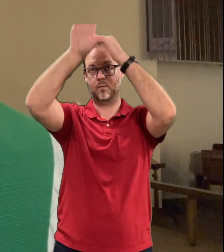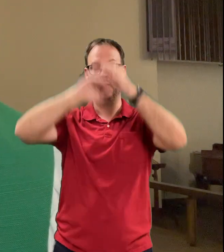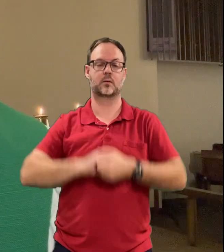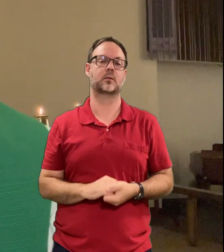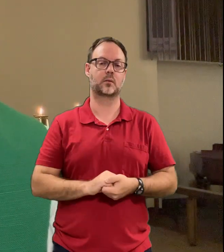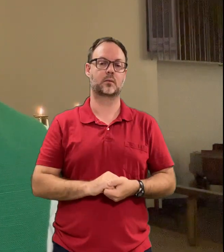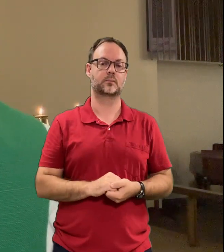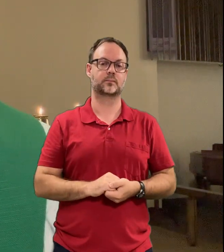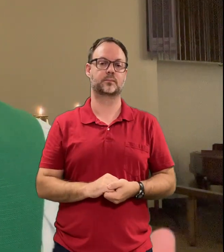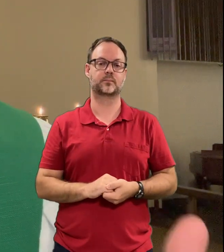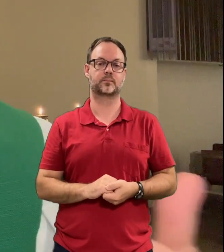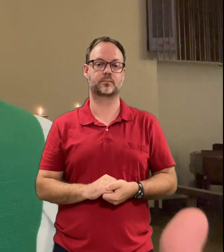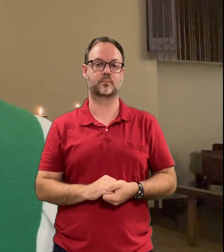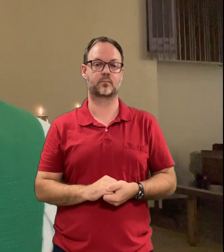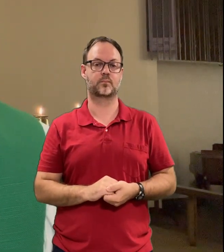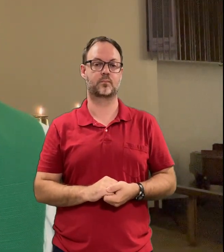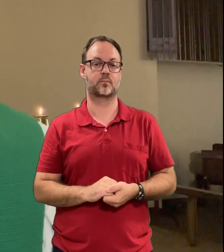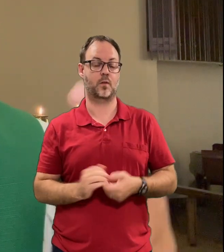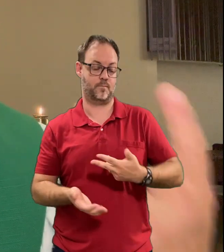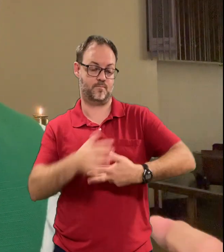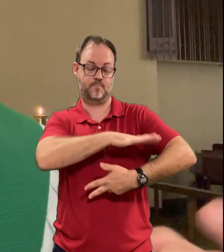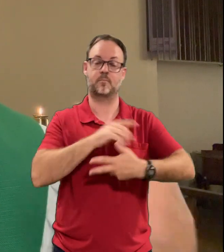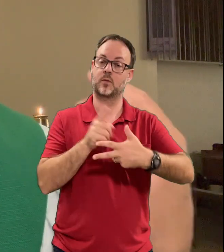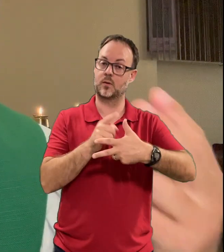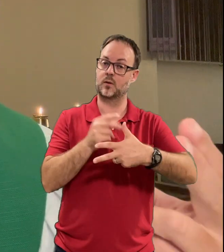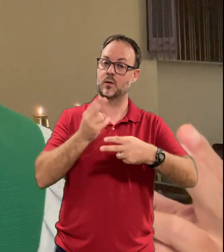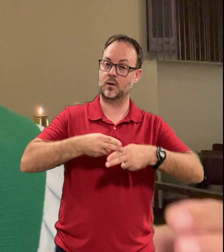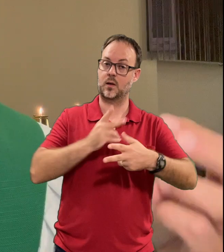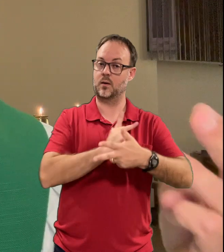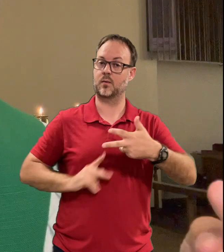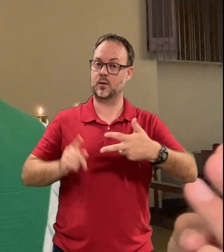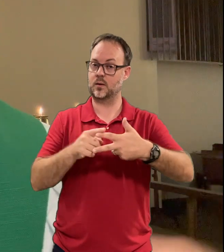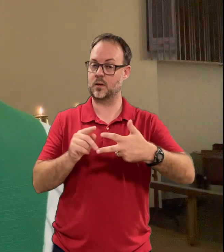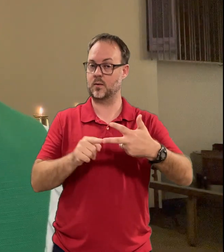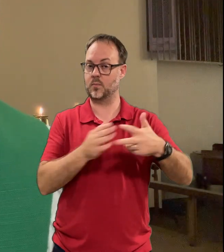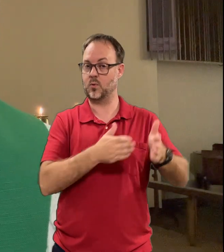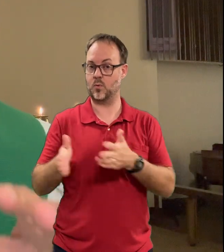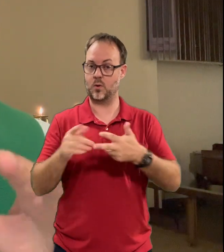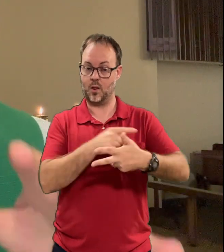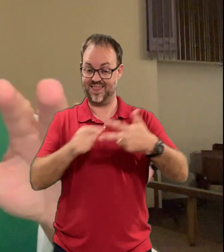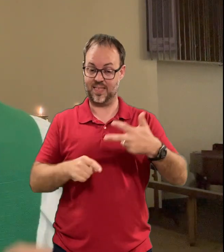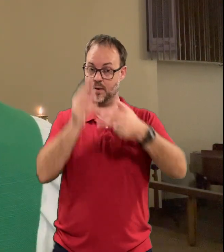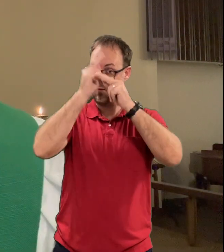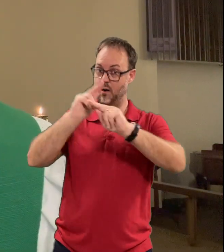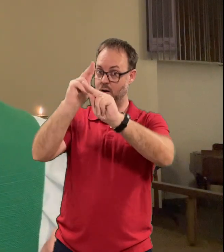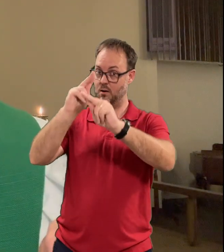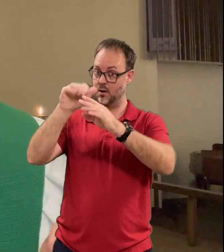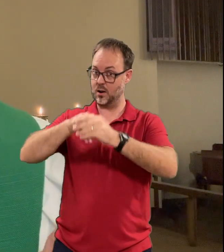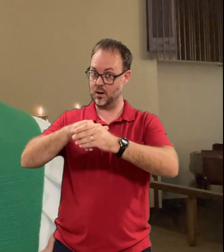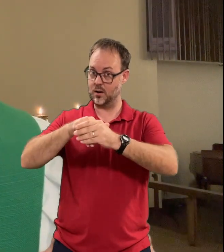heaven. The first things that we talk about are His name, His kingdom, and His will. We want them